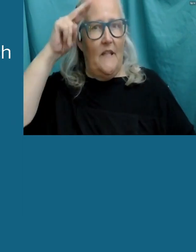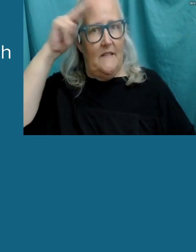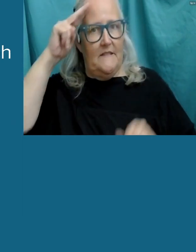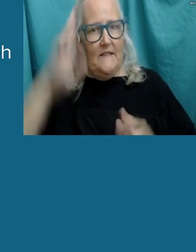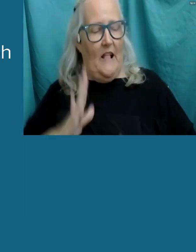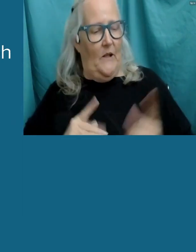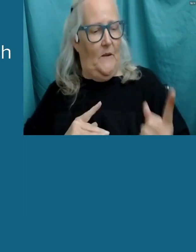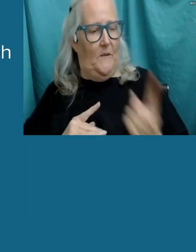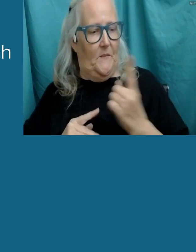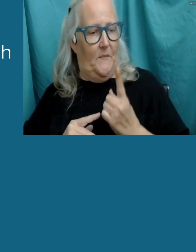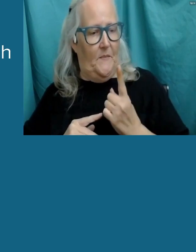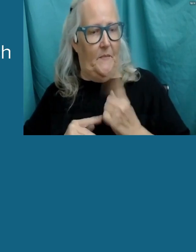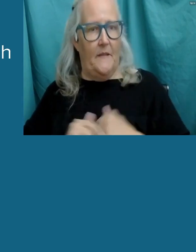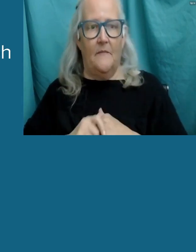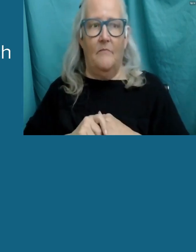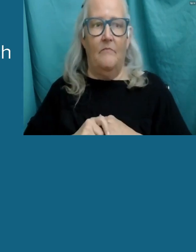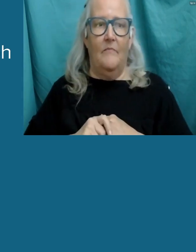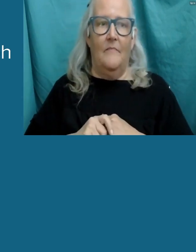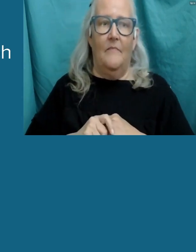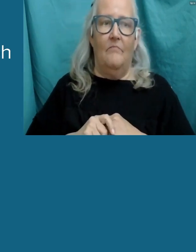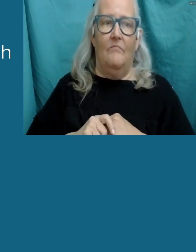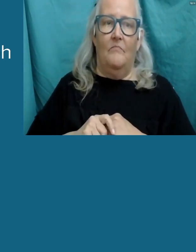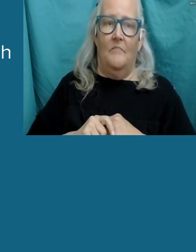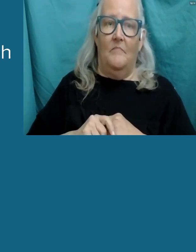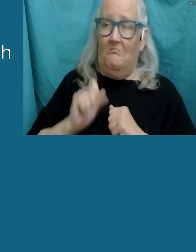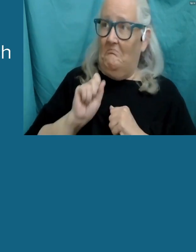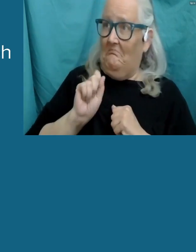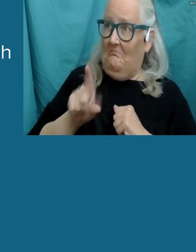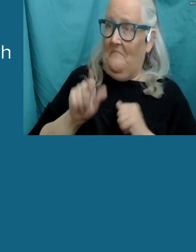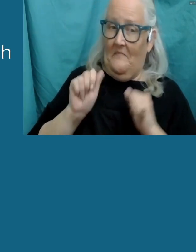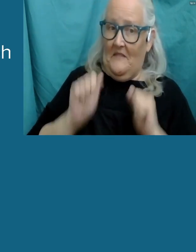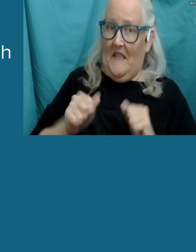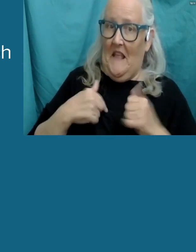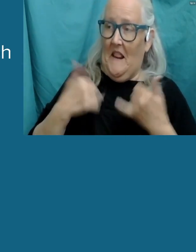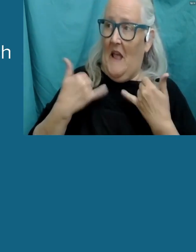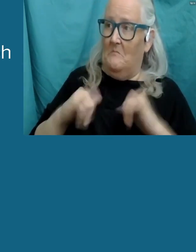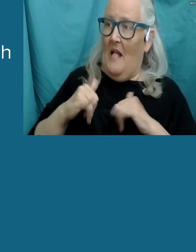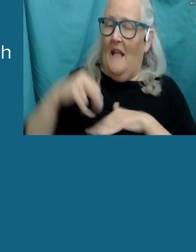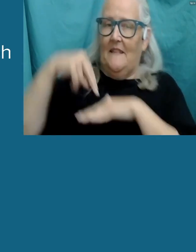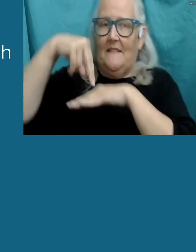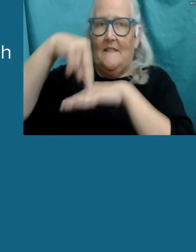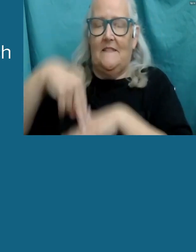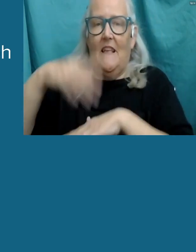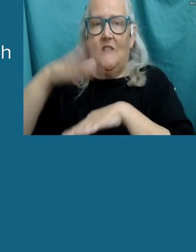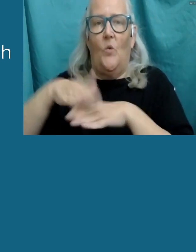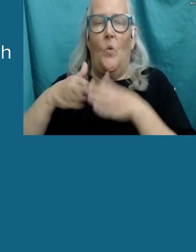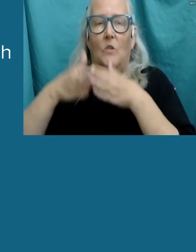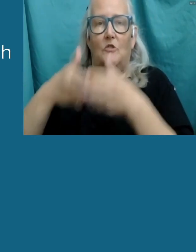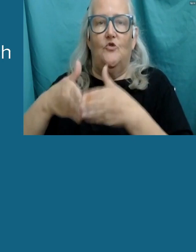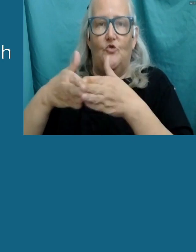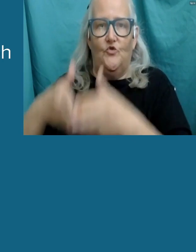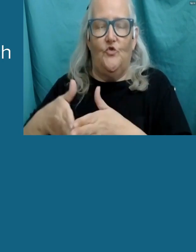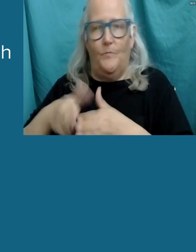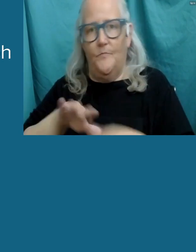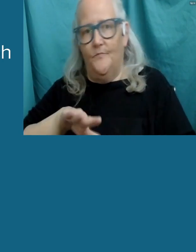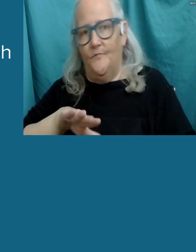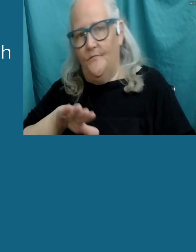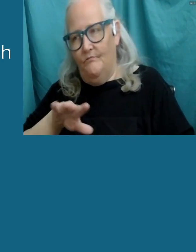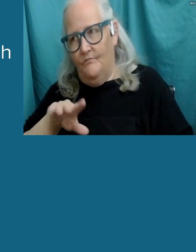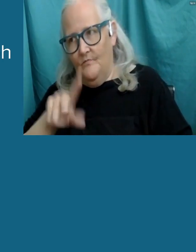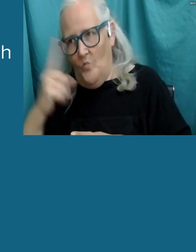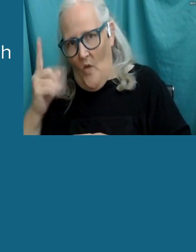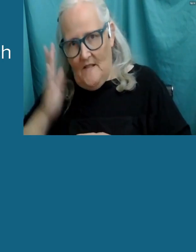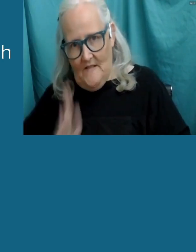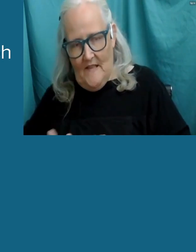play?" Agu asks, standing on the ship's leeward side. Sam hoists the sheet up over a branch